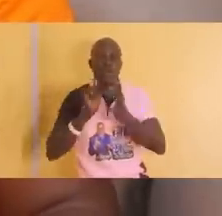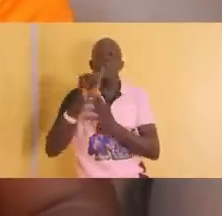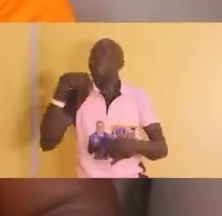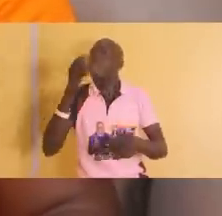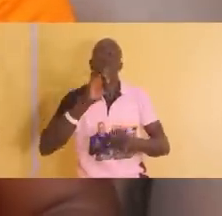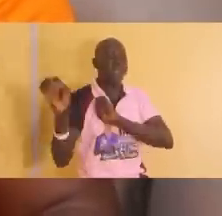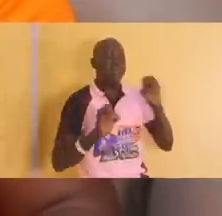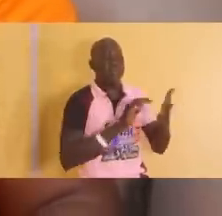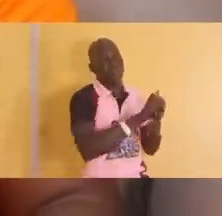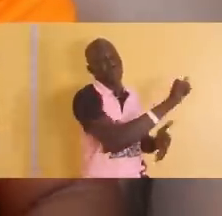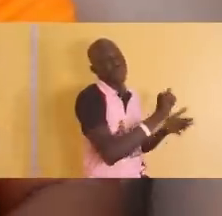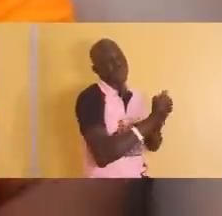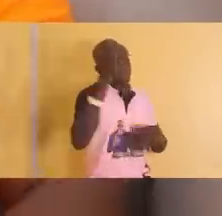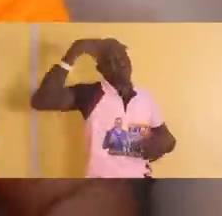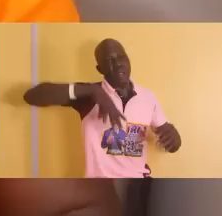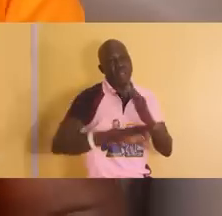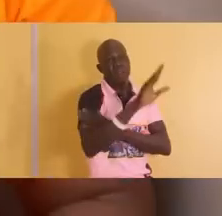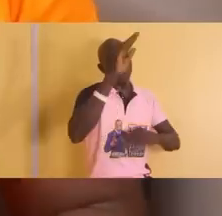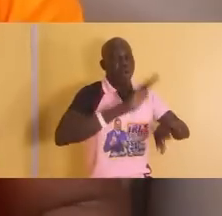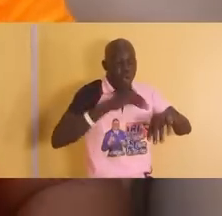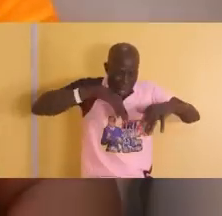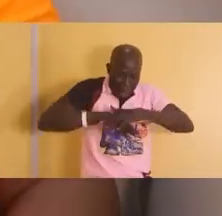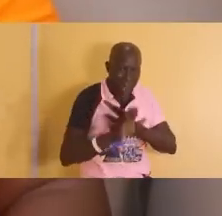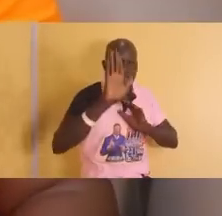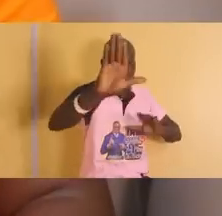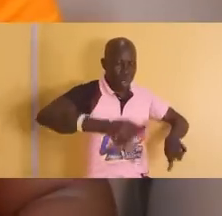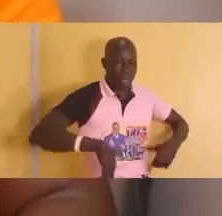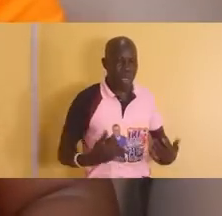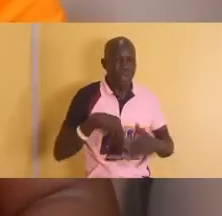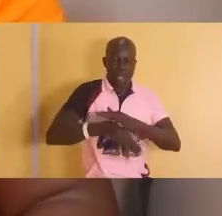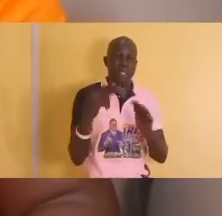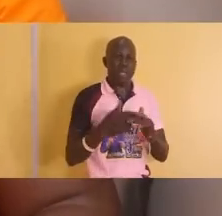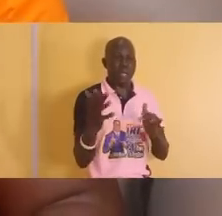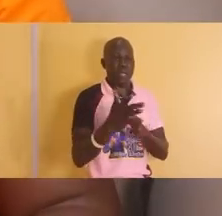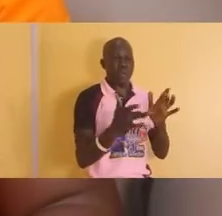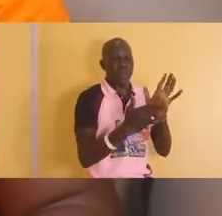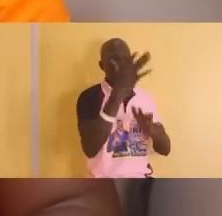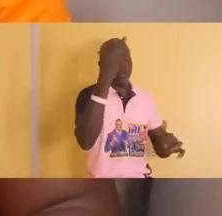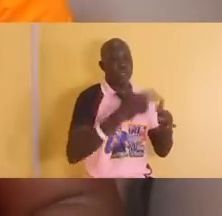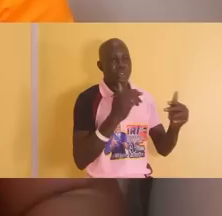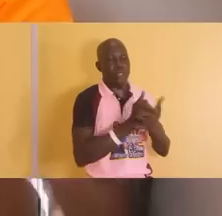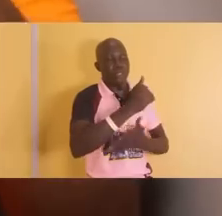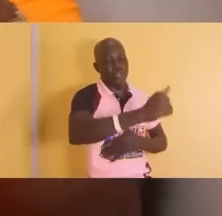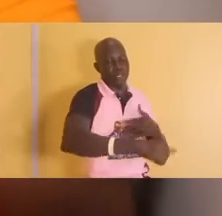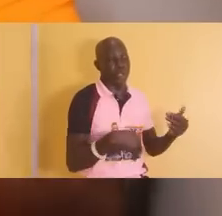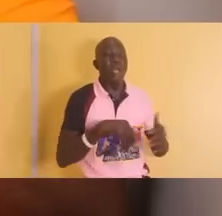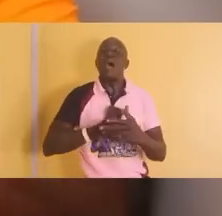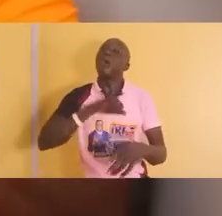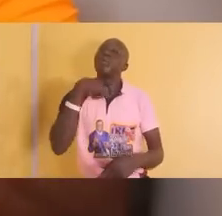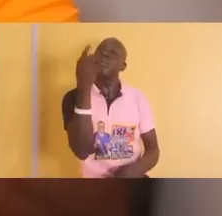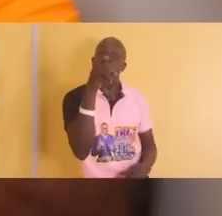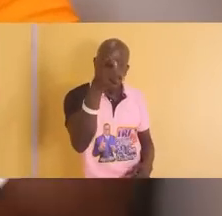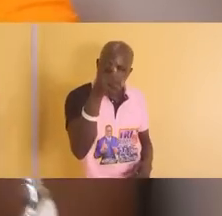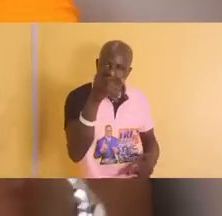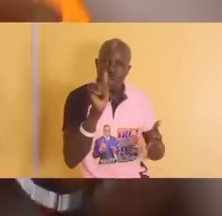me. Whosoever that believes, the blessing of God will come to you. Amen. Because Jesus,